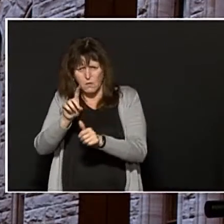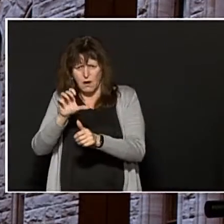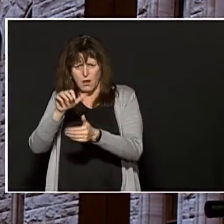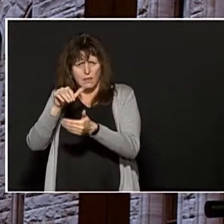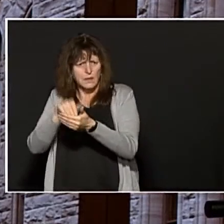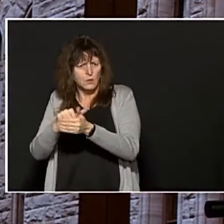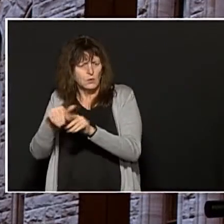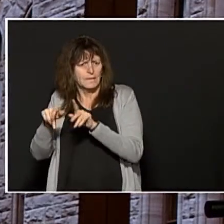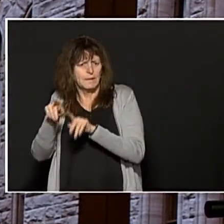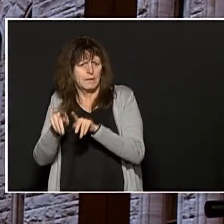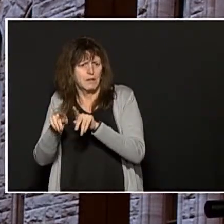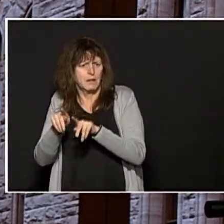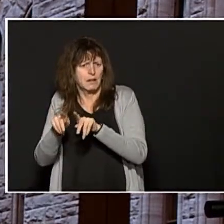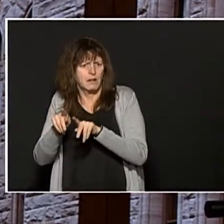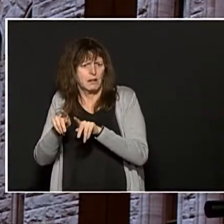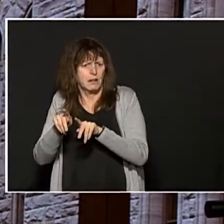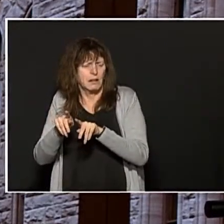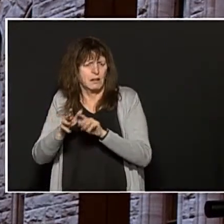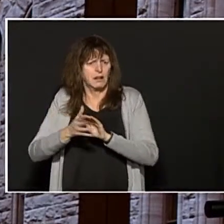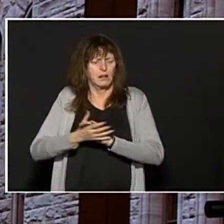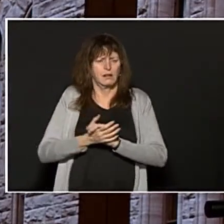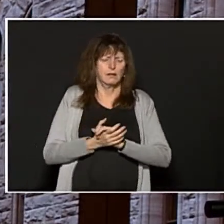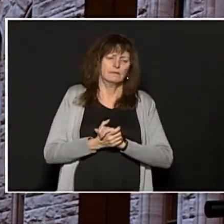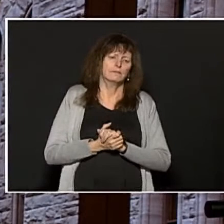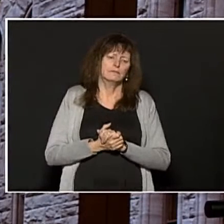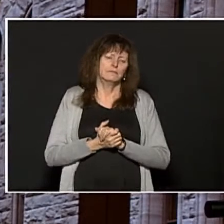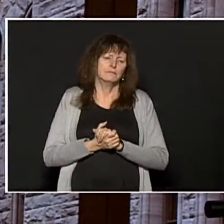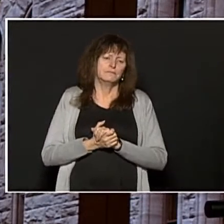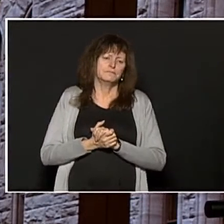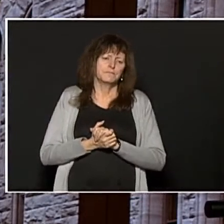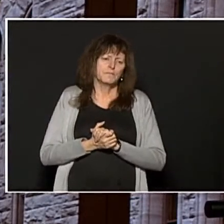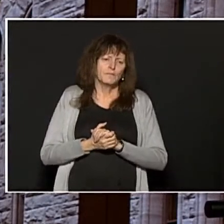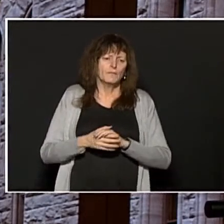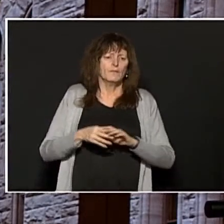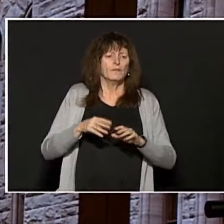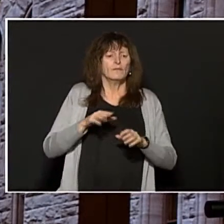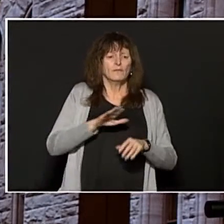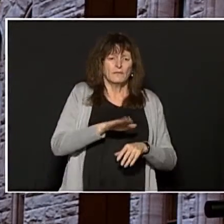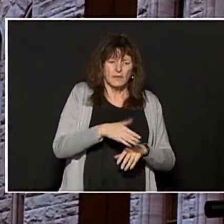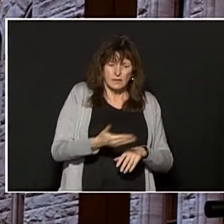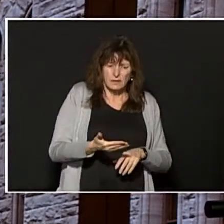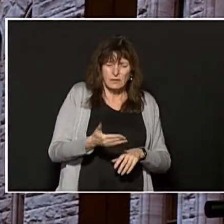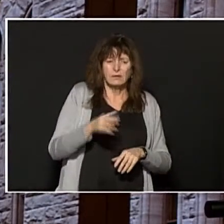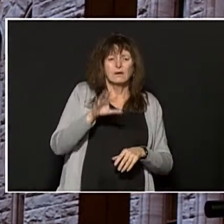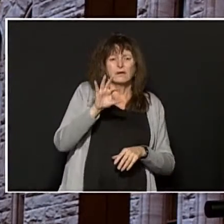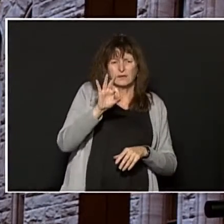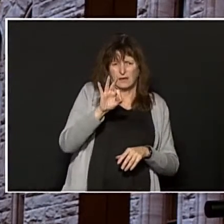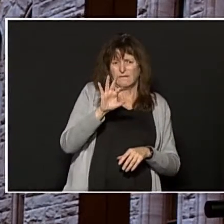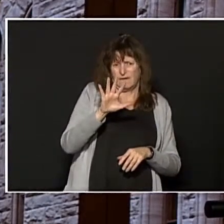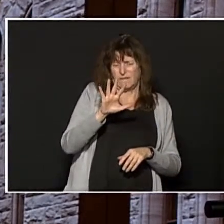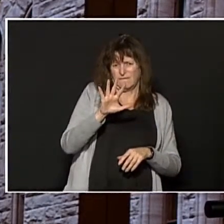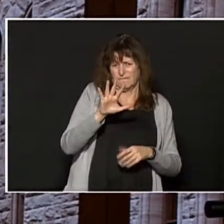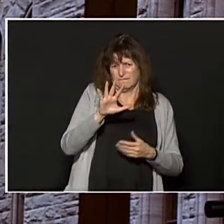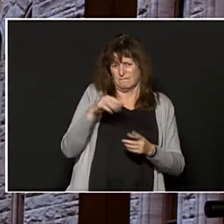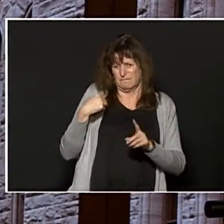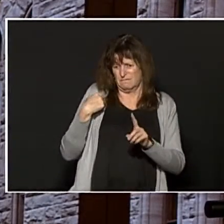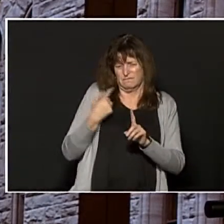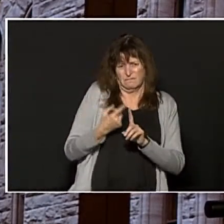Sadly, we're reporting an additional 94 deaths since Monday's update. This includes 41 deaths